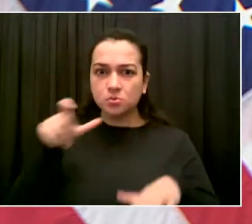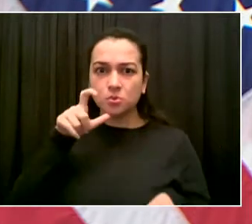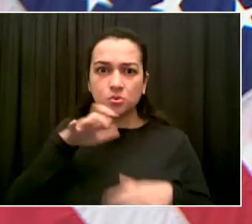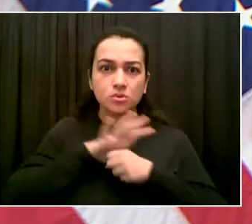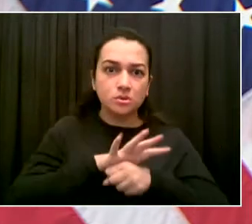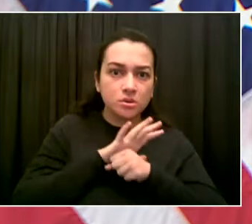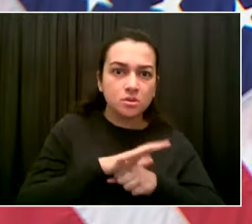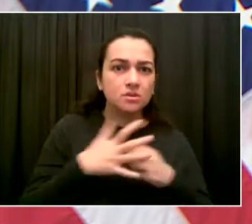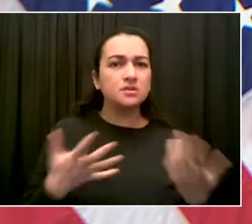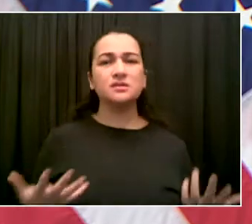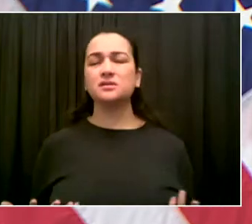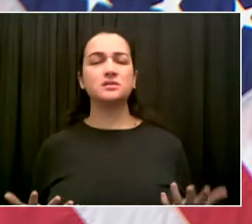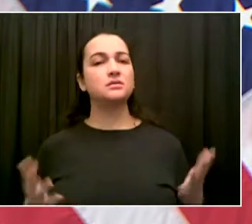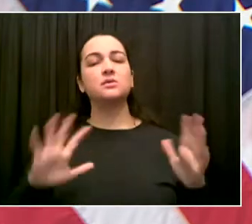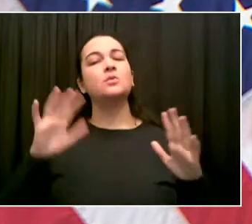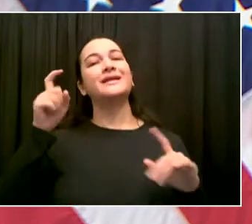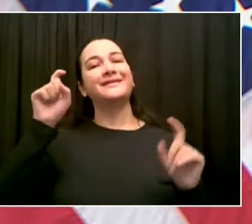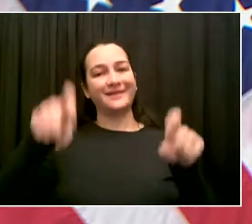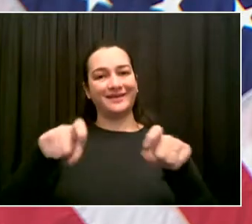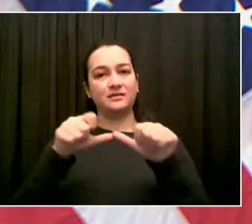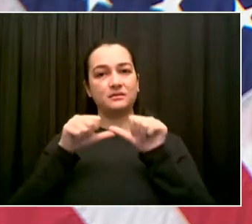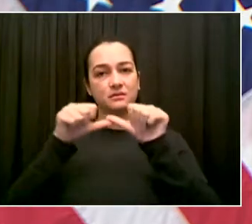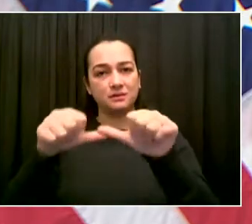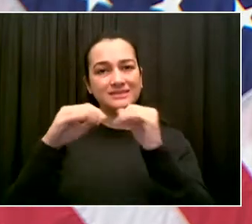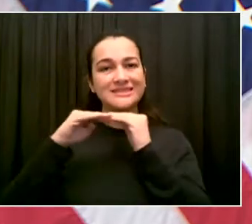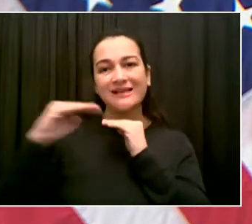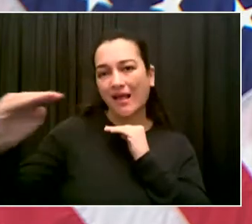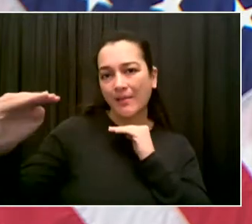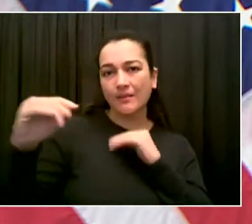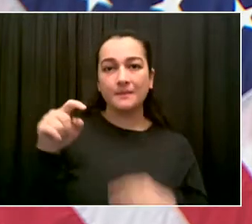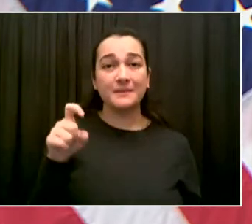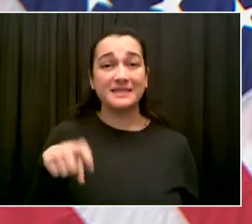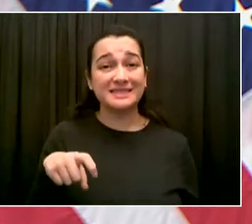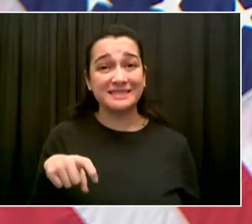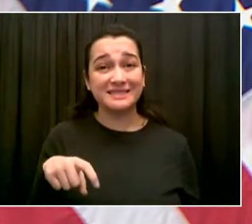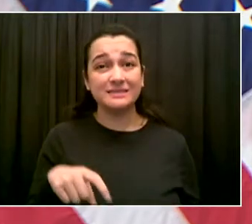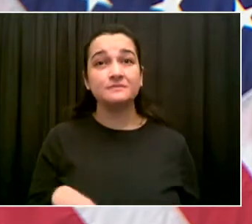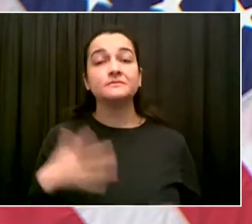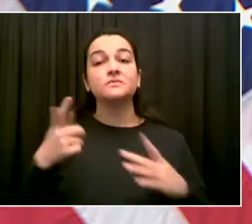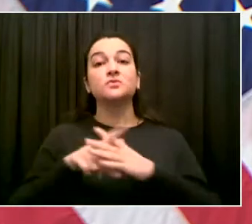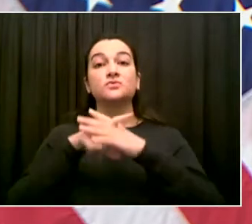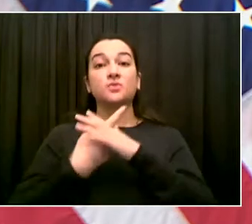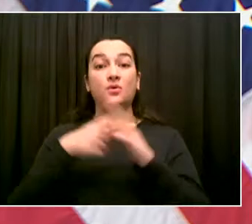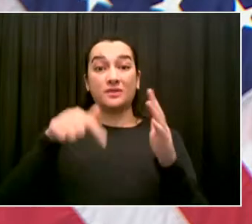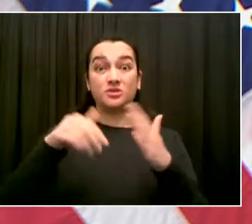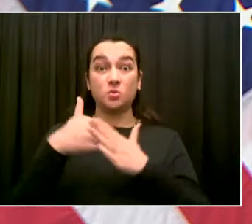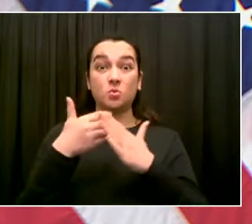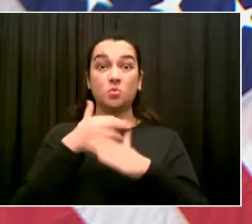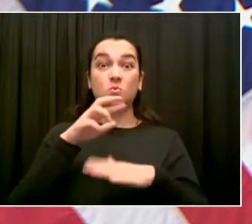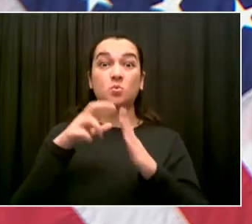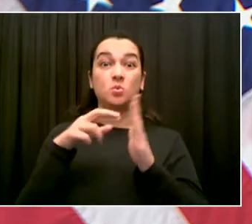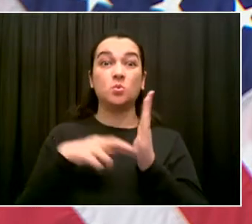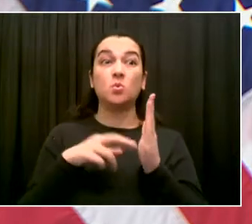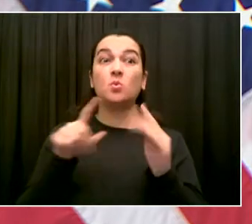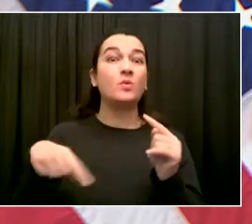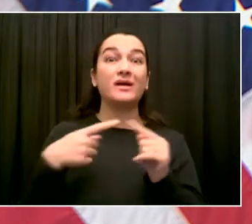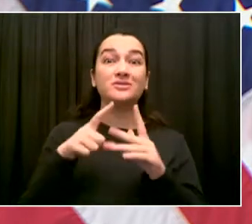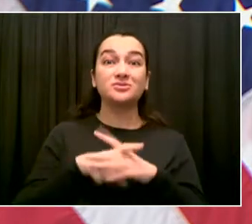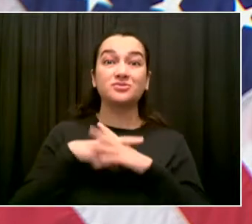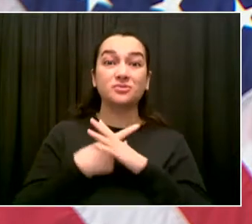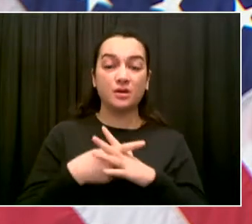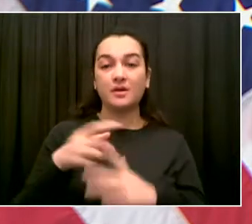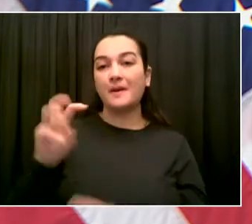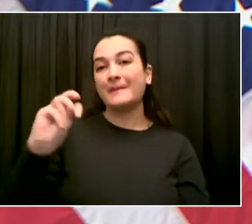This change will go into effect on Monday. We will continue with universal mask usage, social distancing,